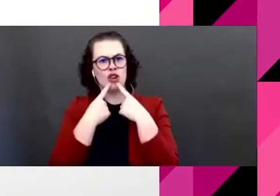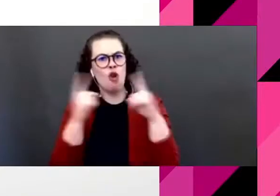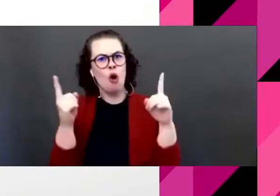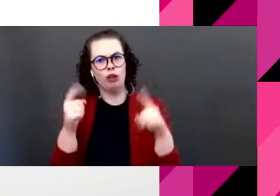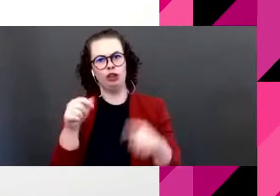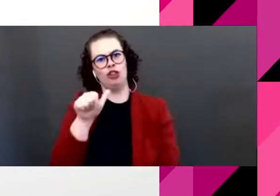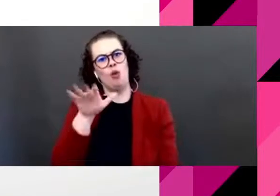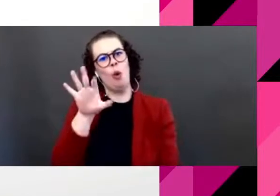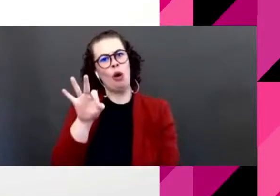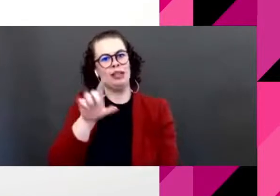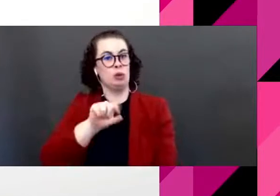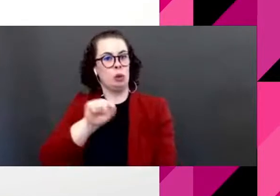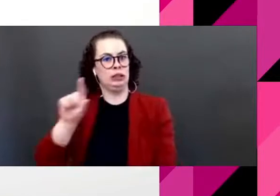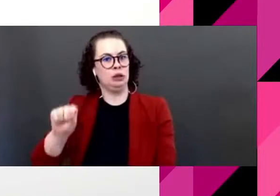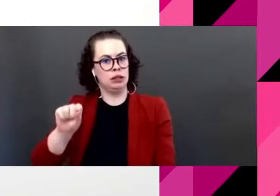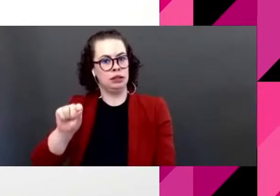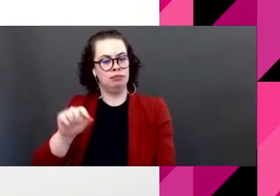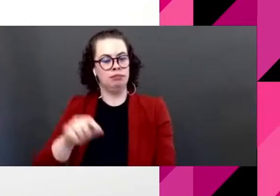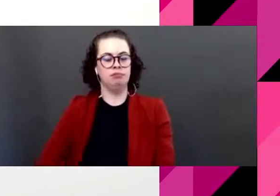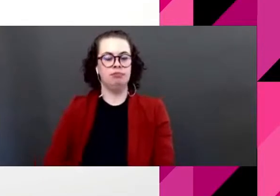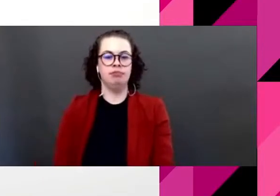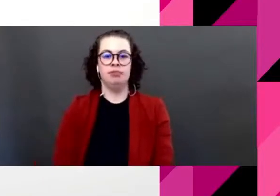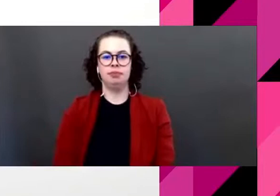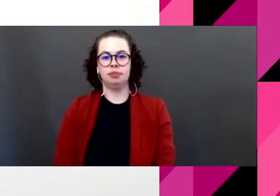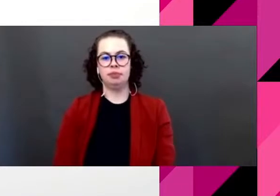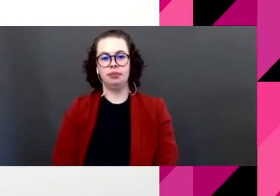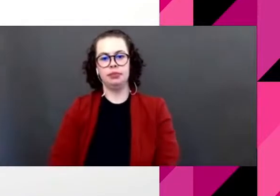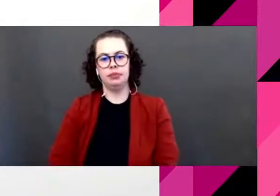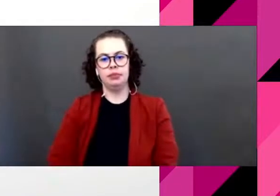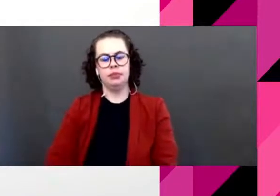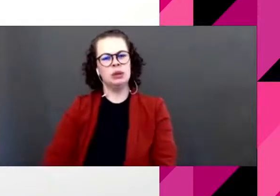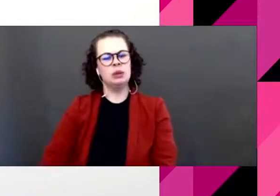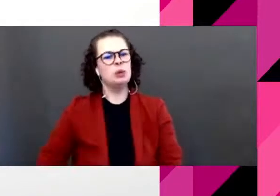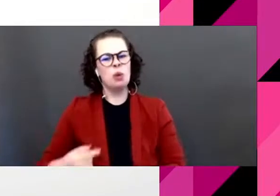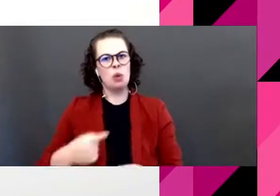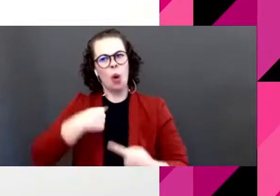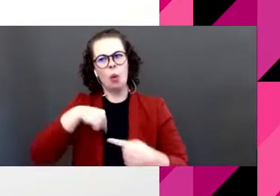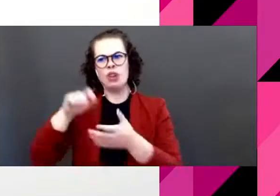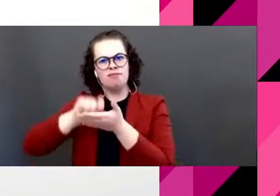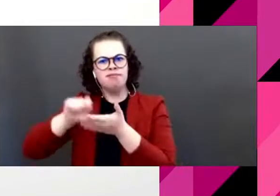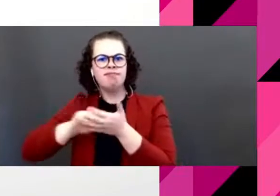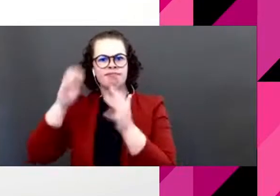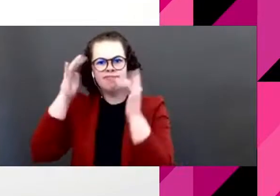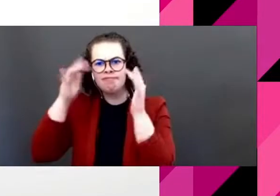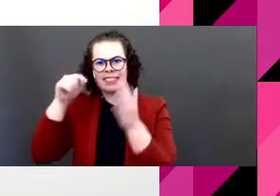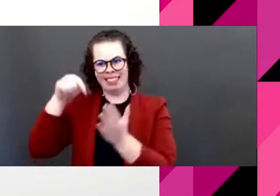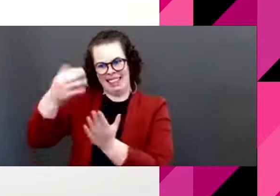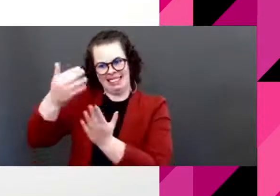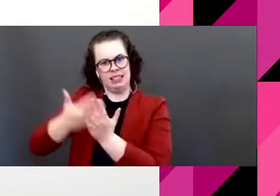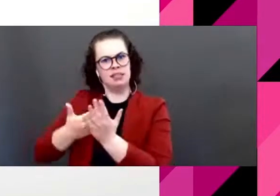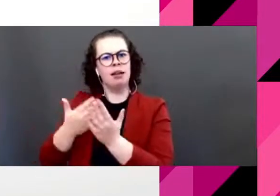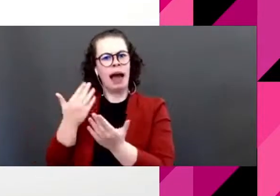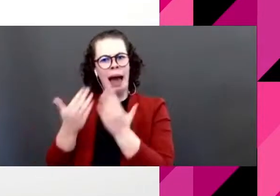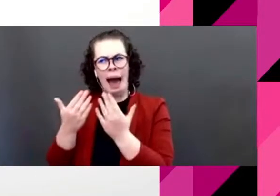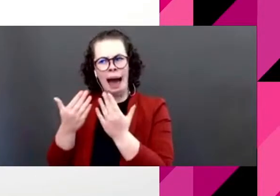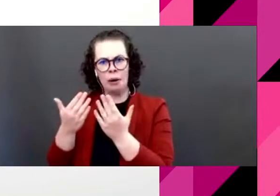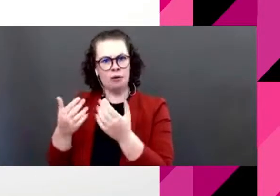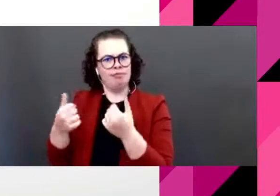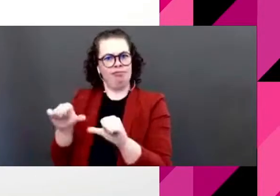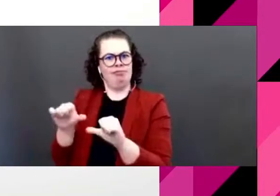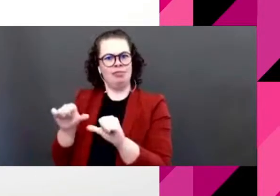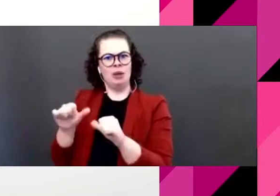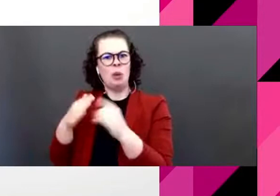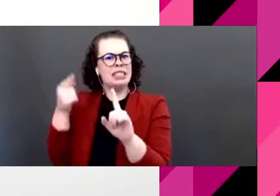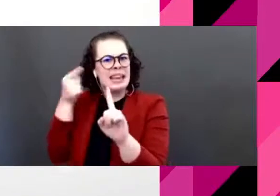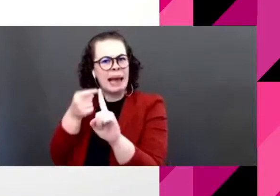August. So how did we produce these principles and how did we get there? And what is the objective of these